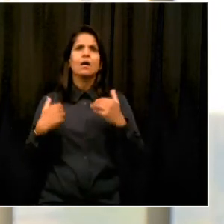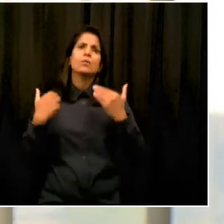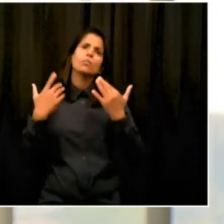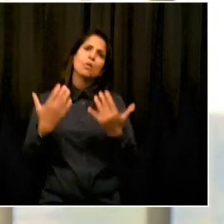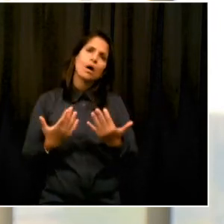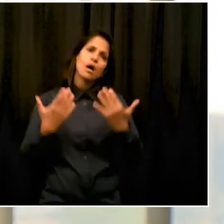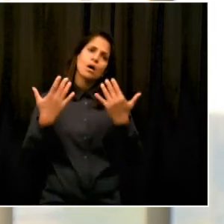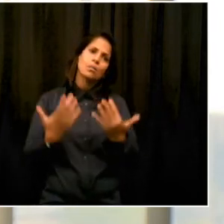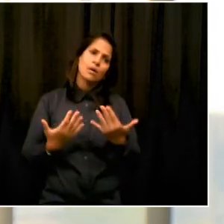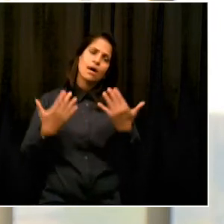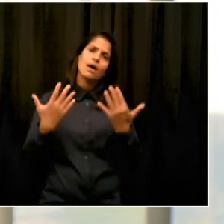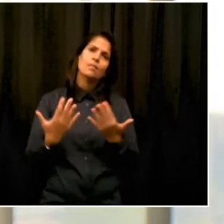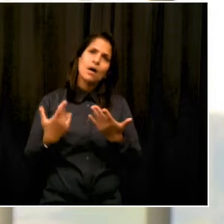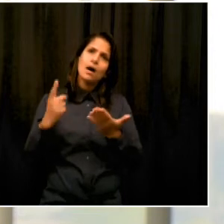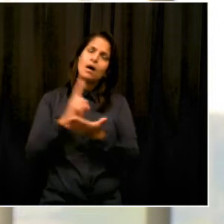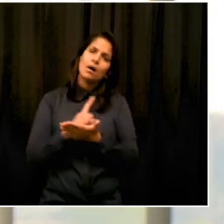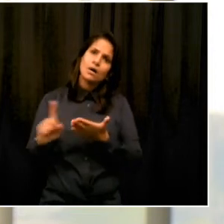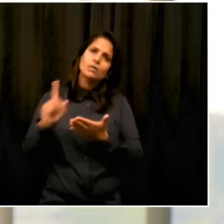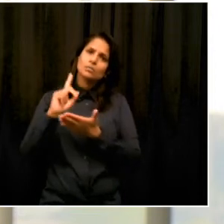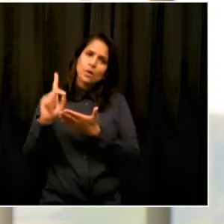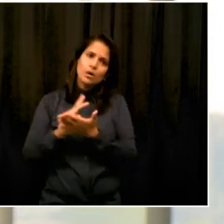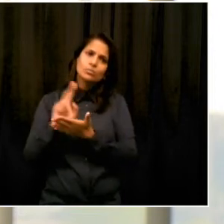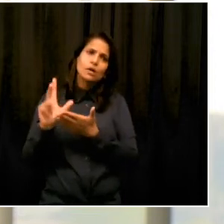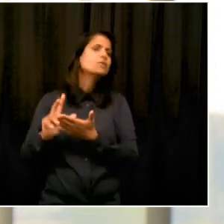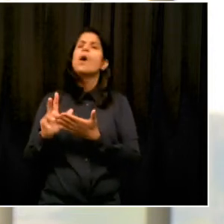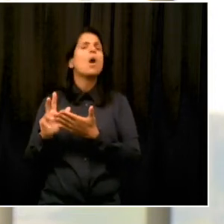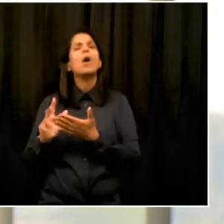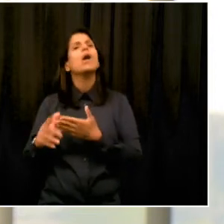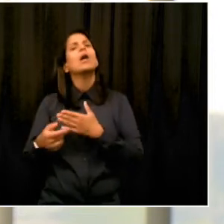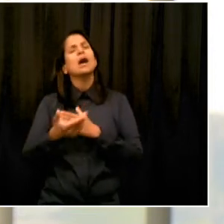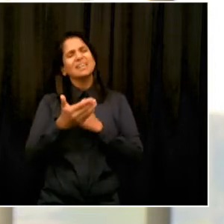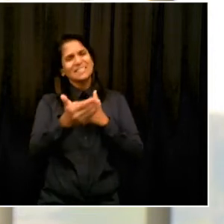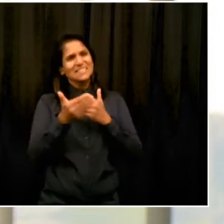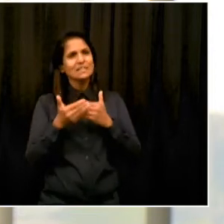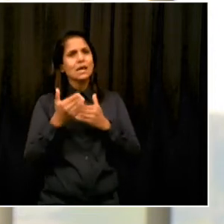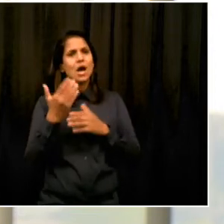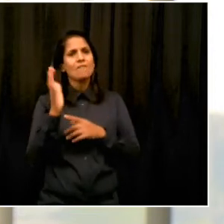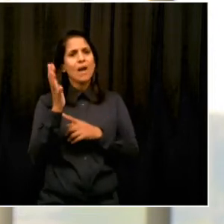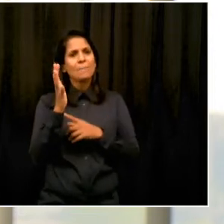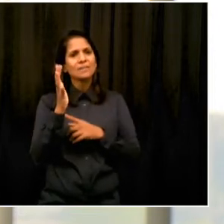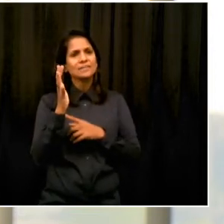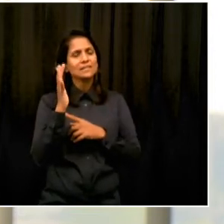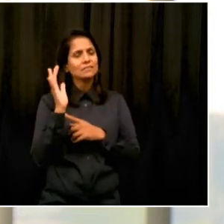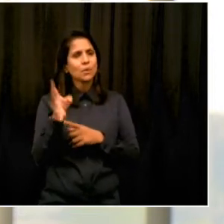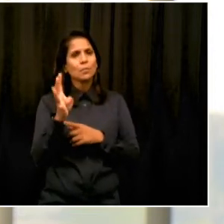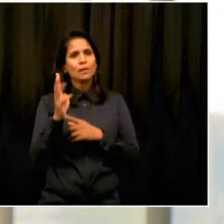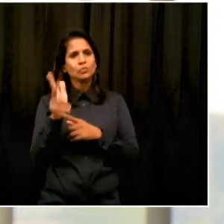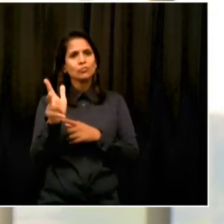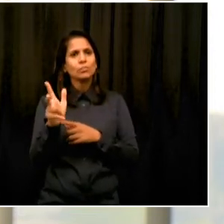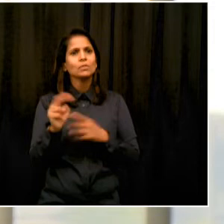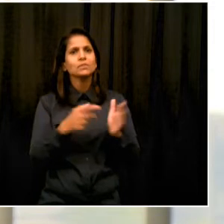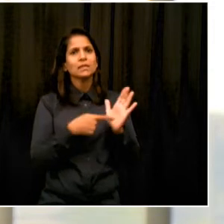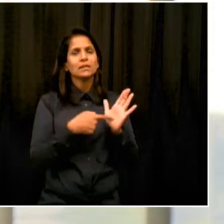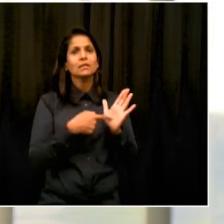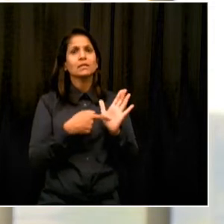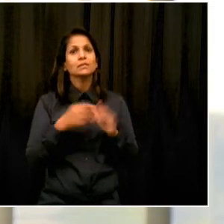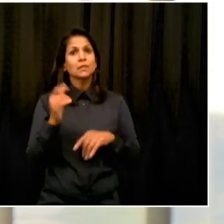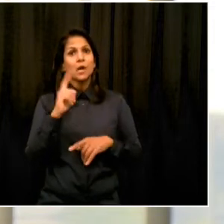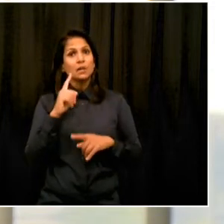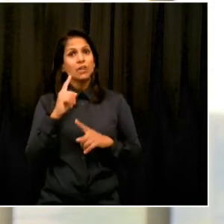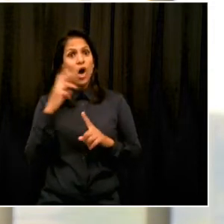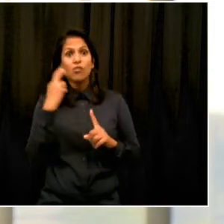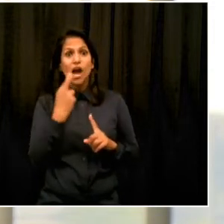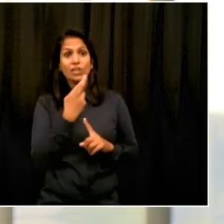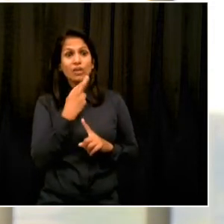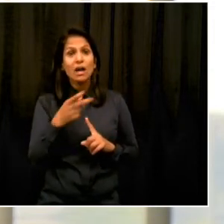tests there are a few that are already FDA approved, but there are a significant number more that are coming within the next